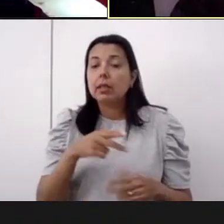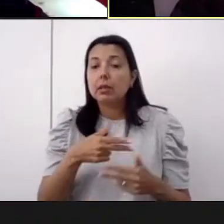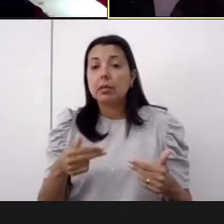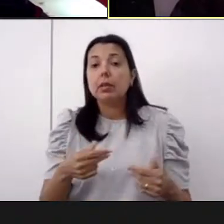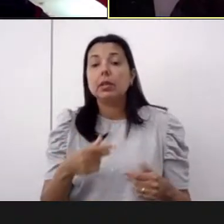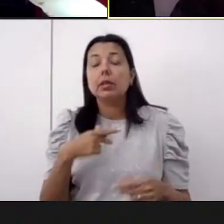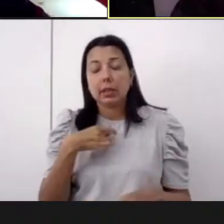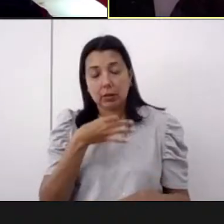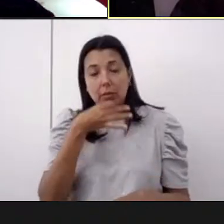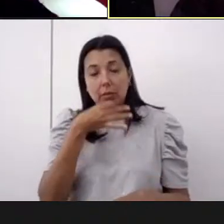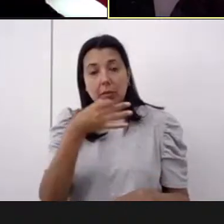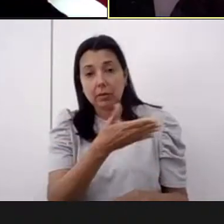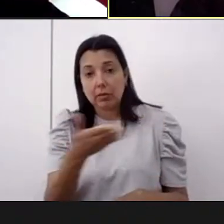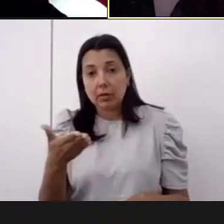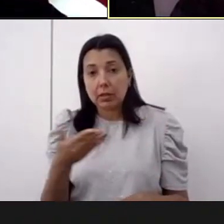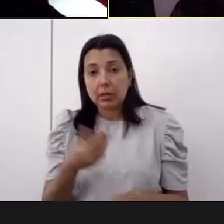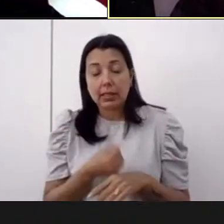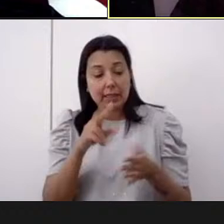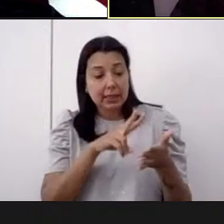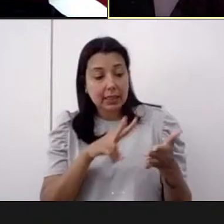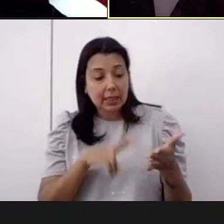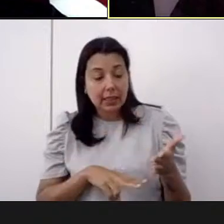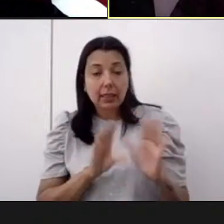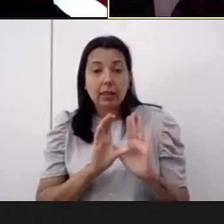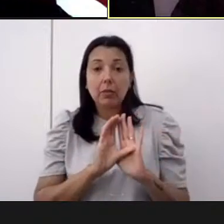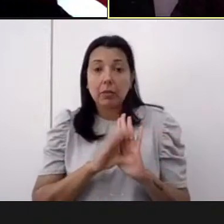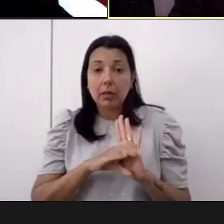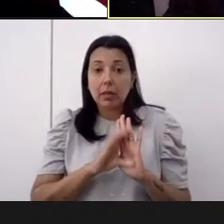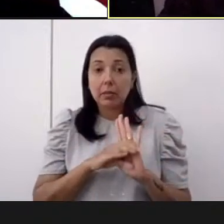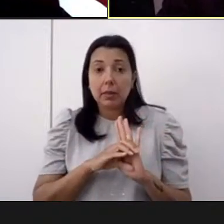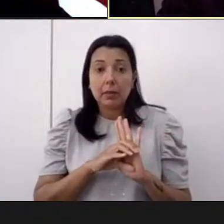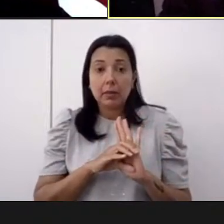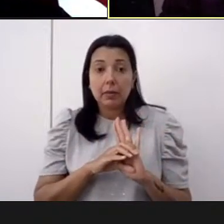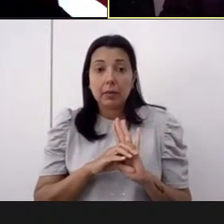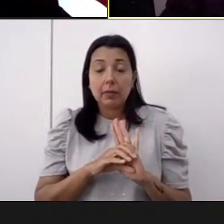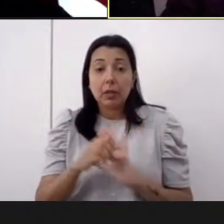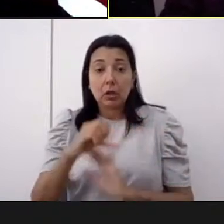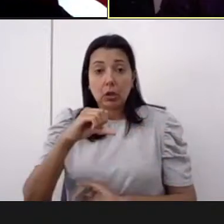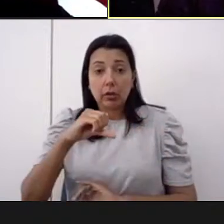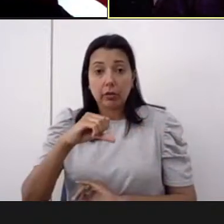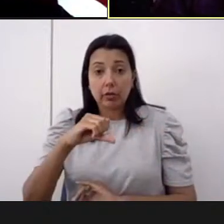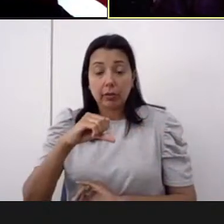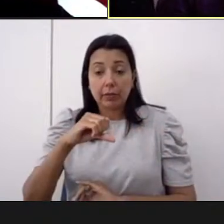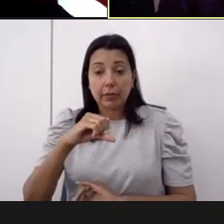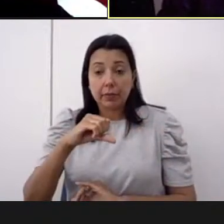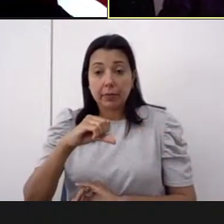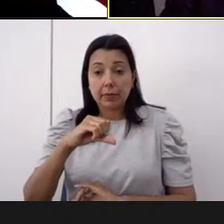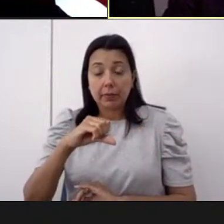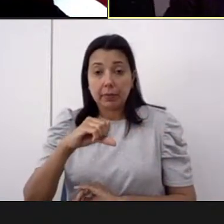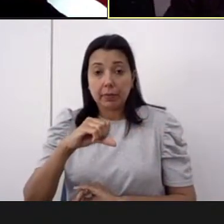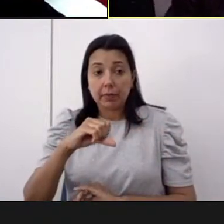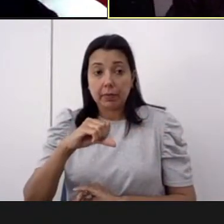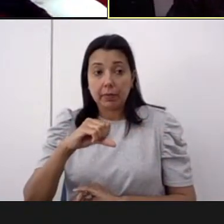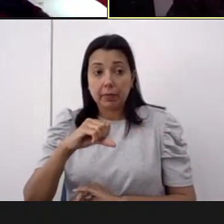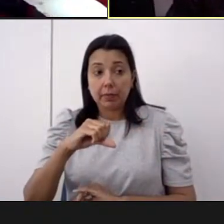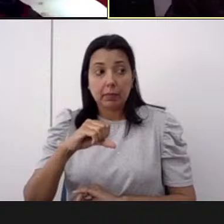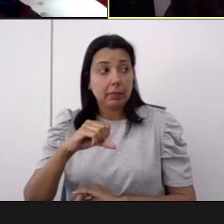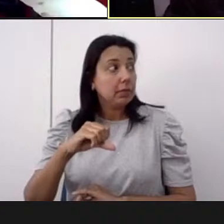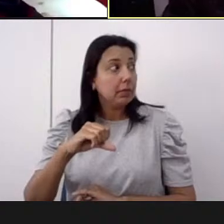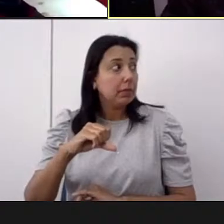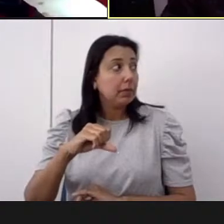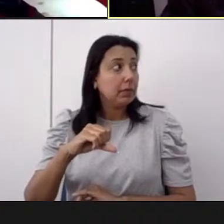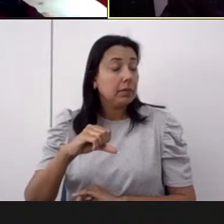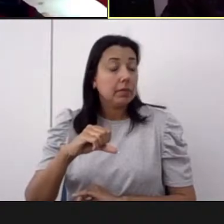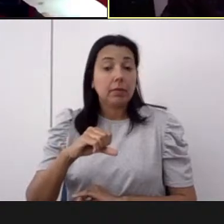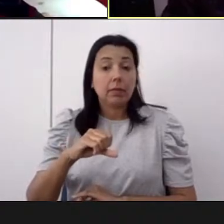to read the chapter number 9 of signed by Thierry Delpeuch and Cécile